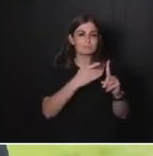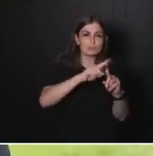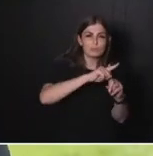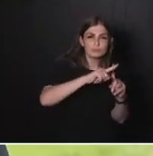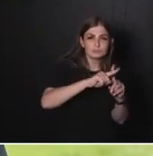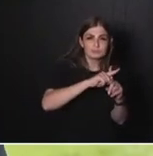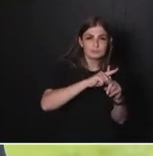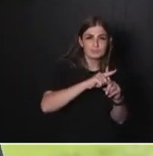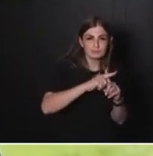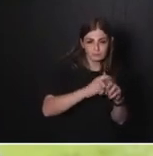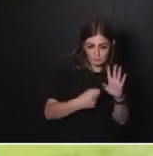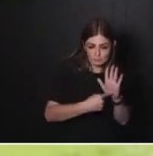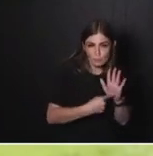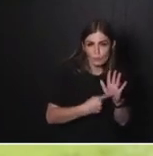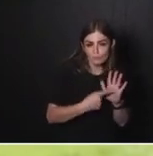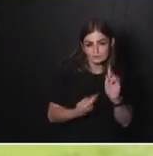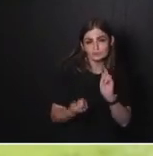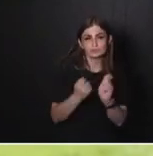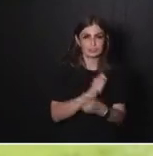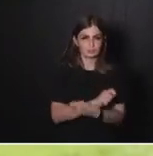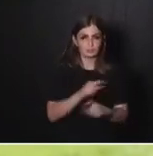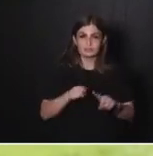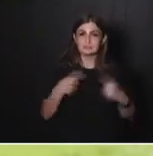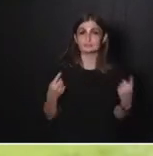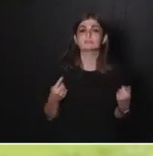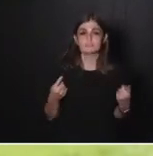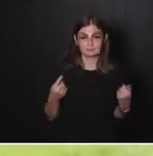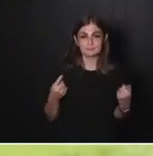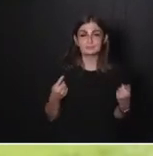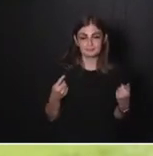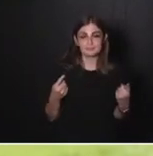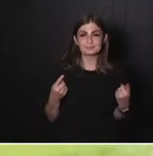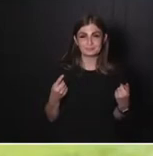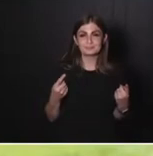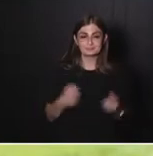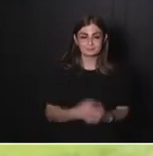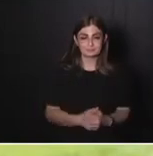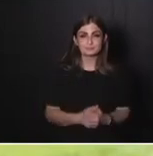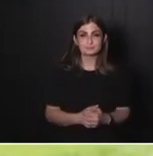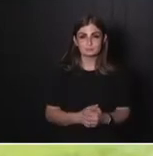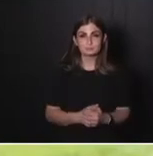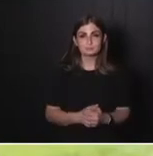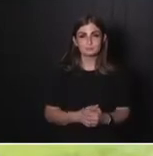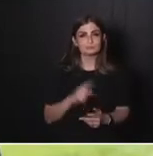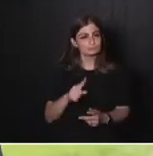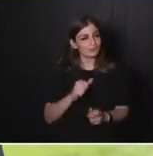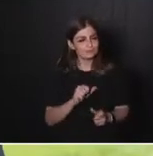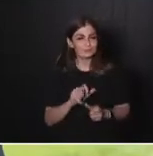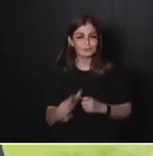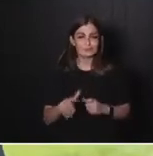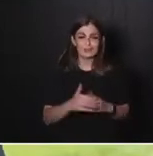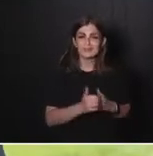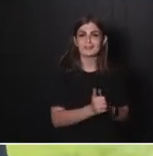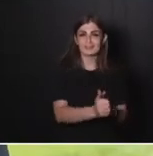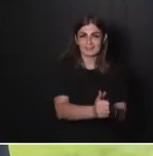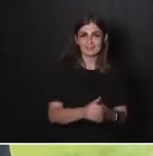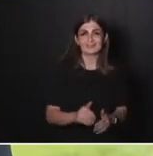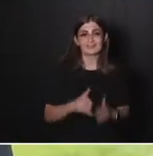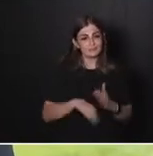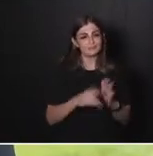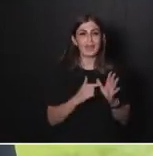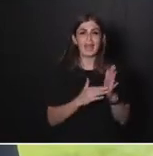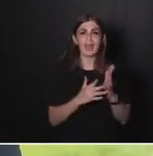and credible alternative. Let me end by saying that you have a great leader in